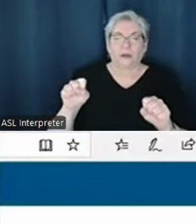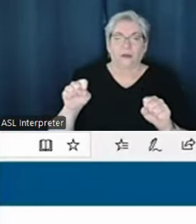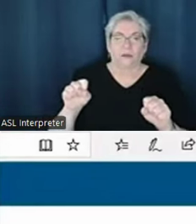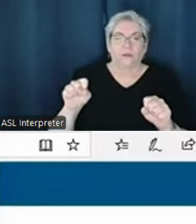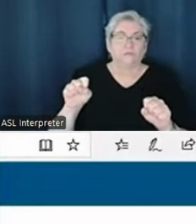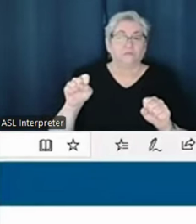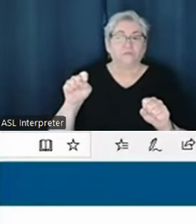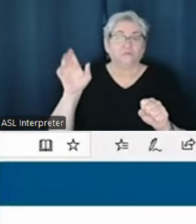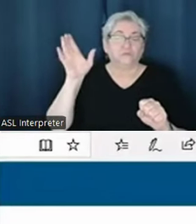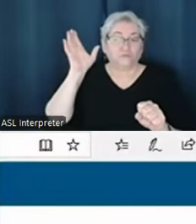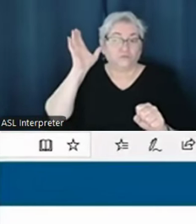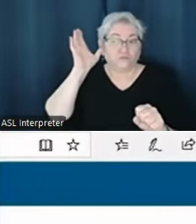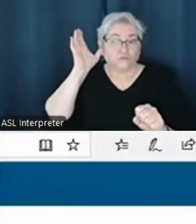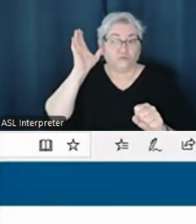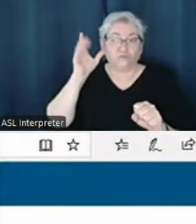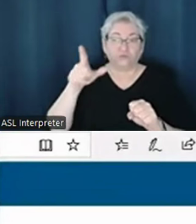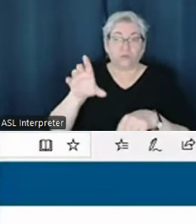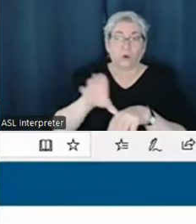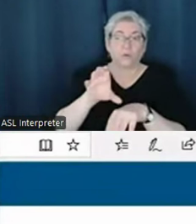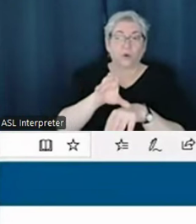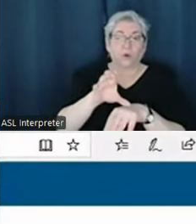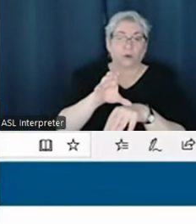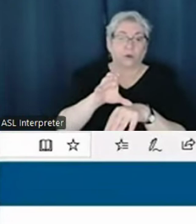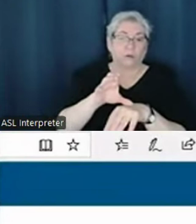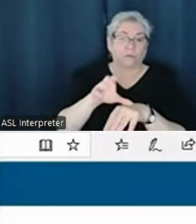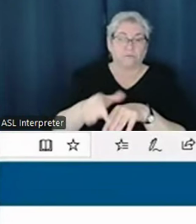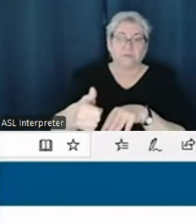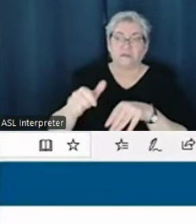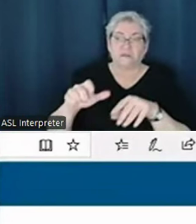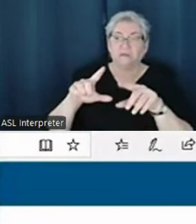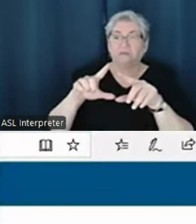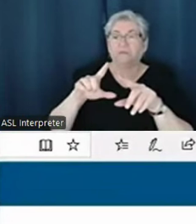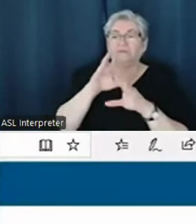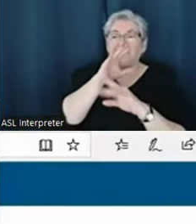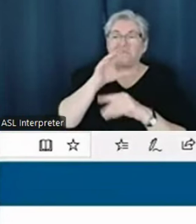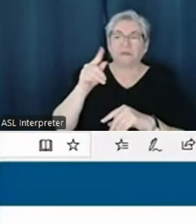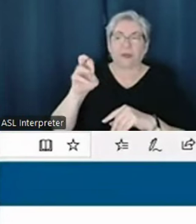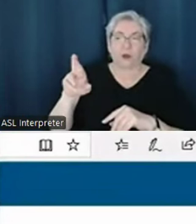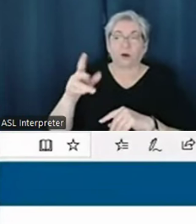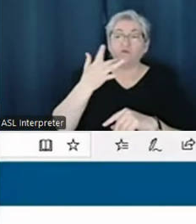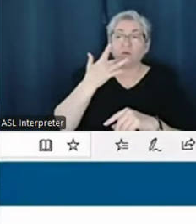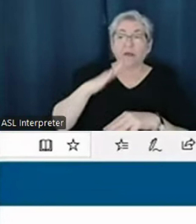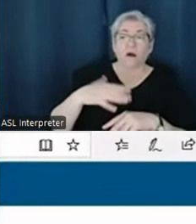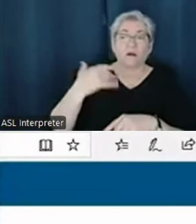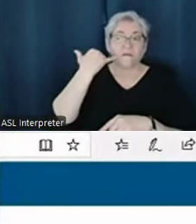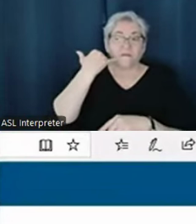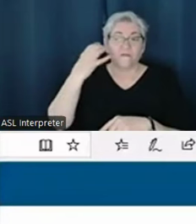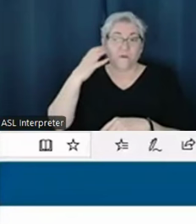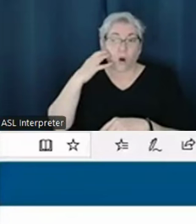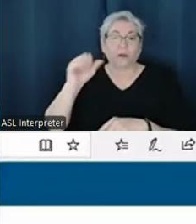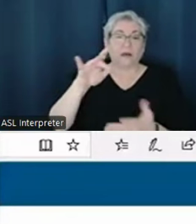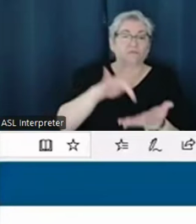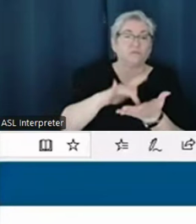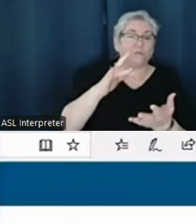listen through your computer speaker by default. If you prefer to join over the phone, you can select telephone in the